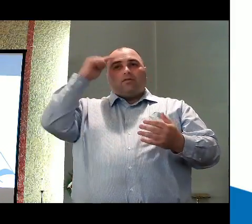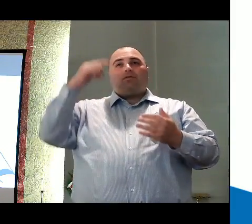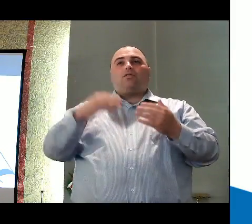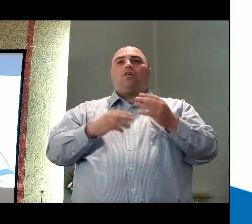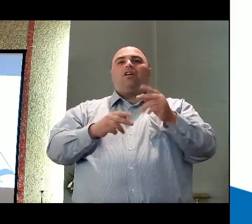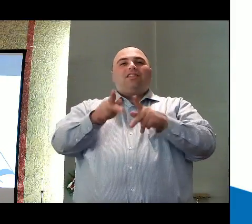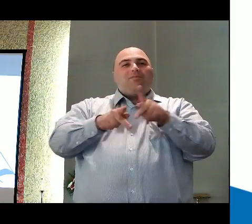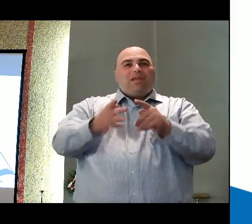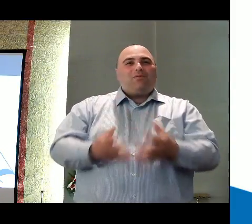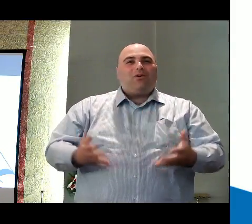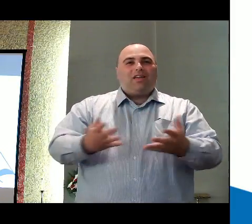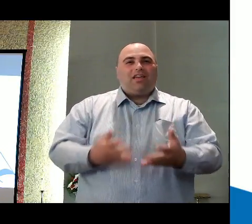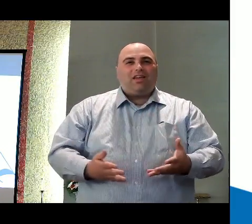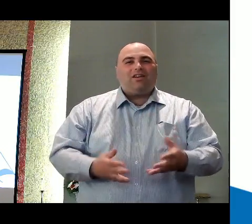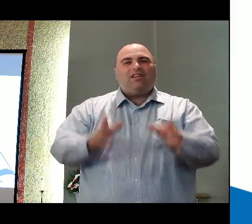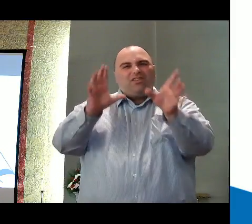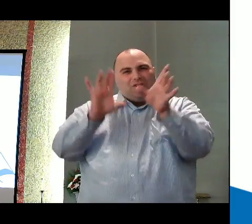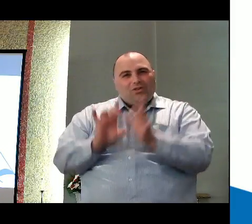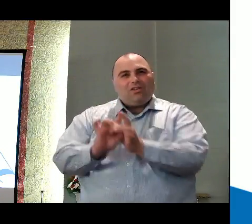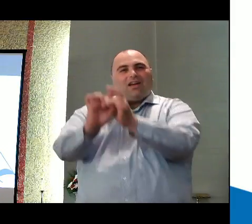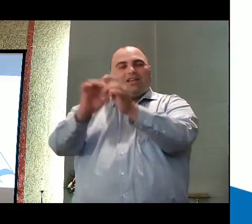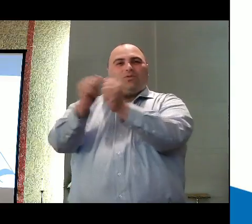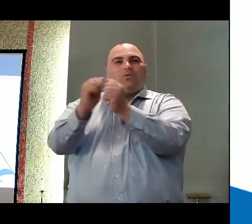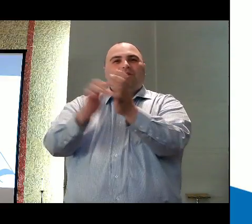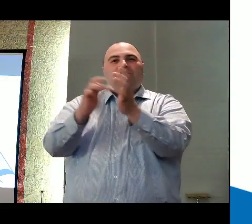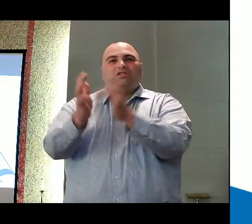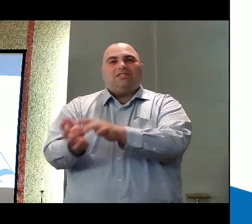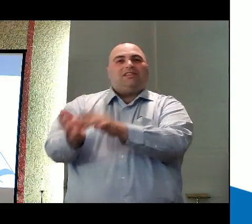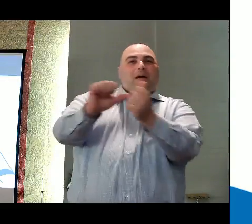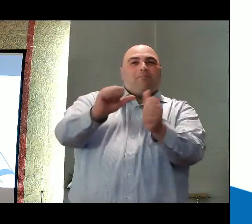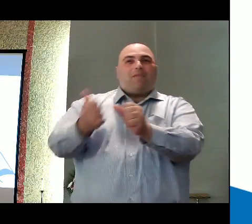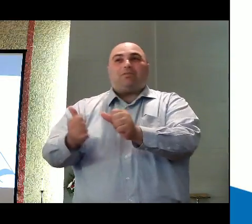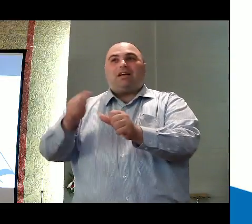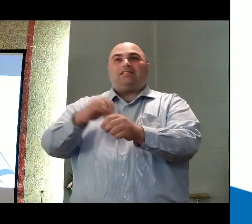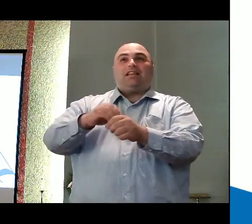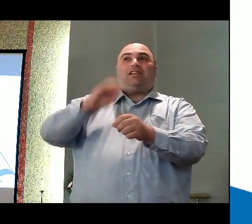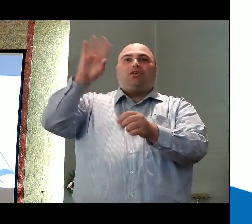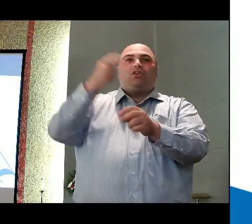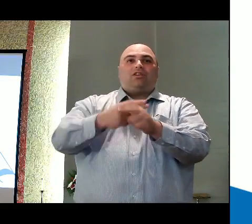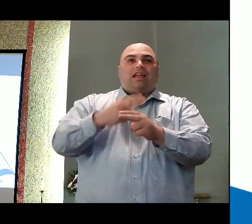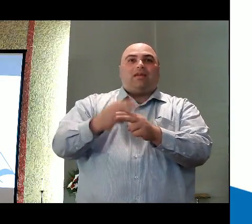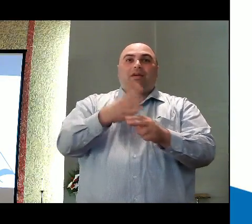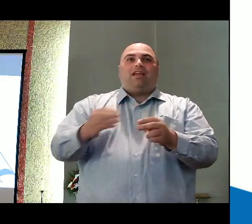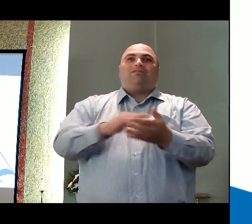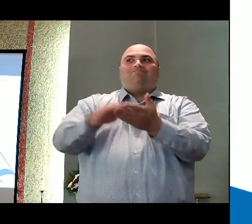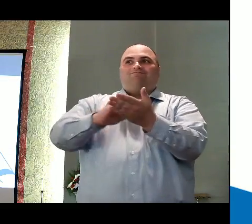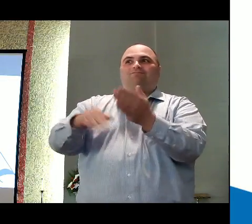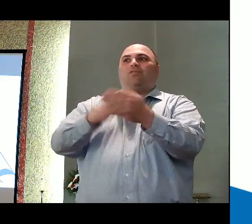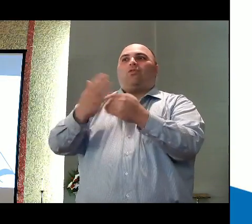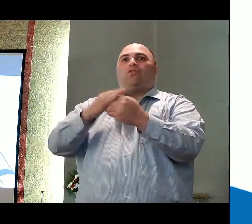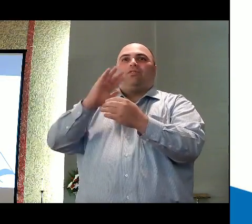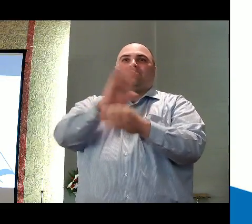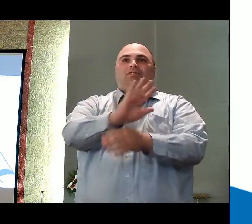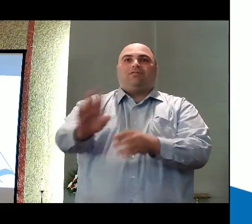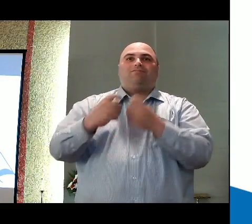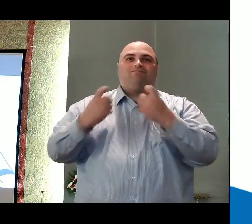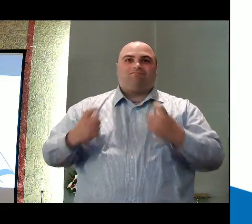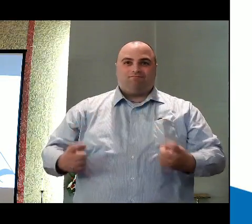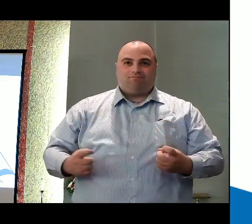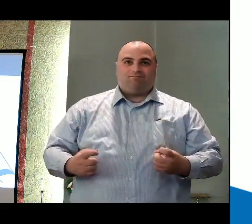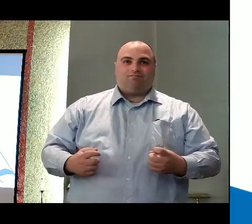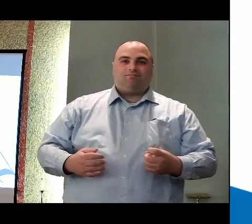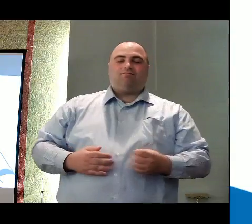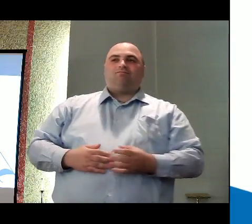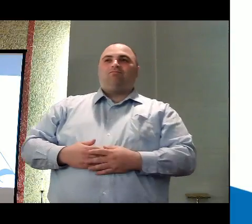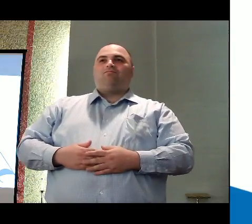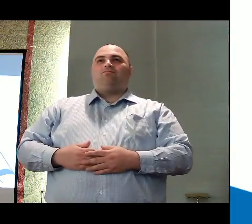to become part of your body, to be baptized for the forgiveness of our sins. And as we think back on that plan, we know